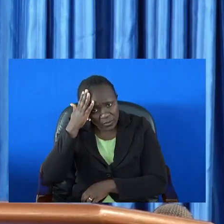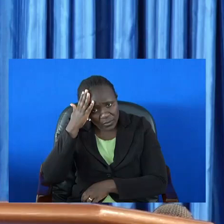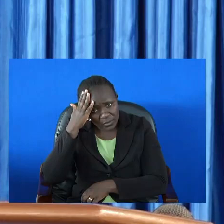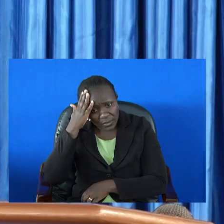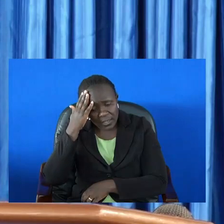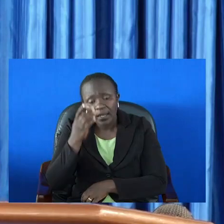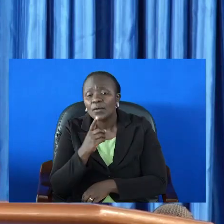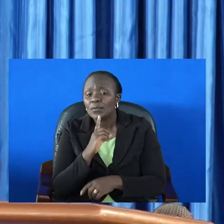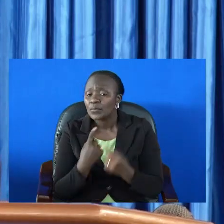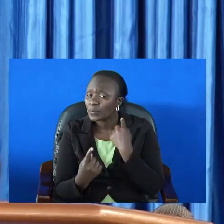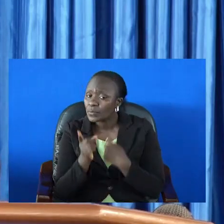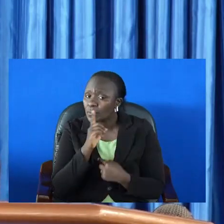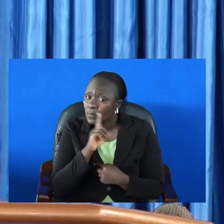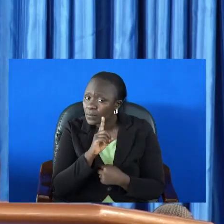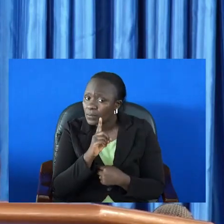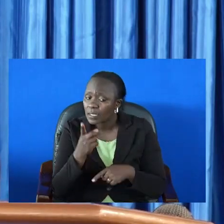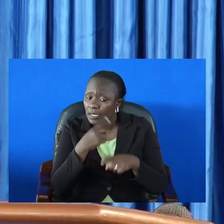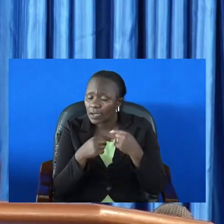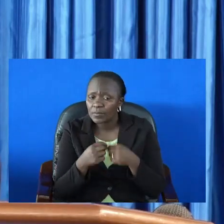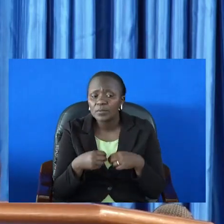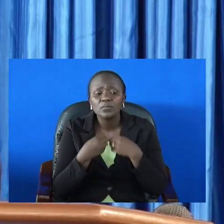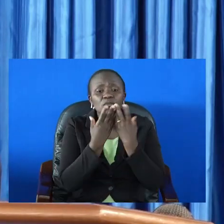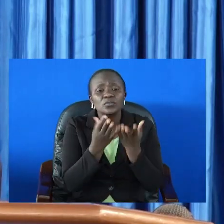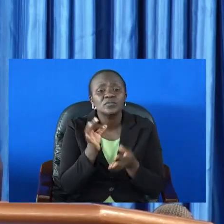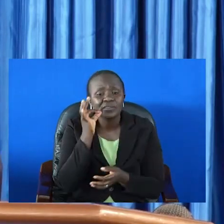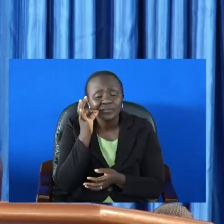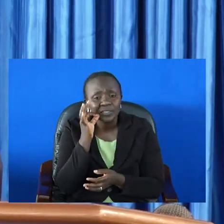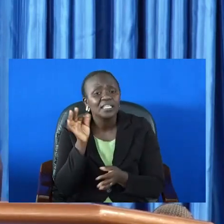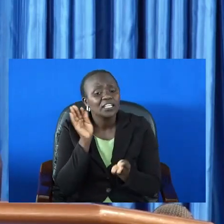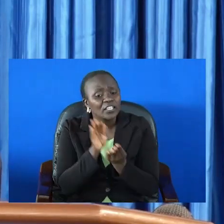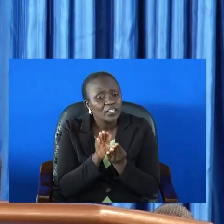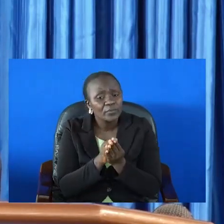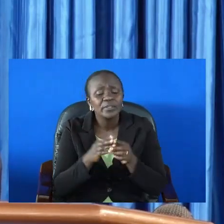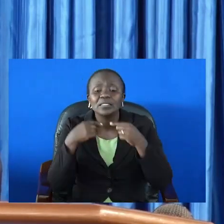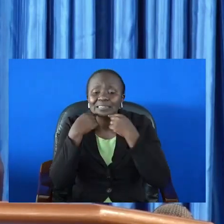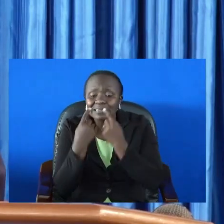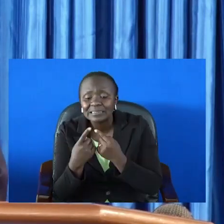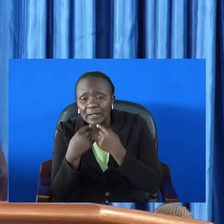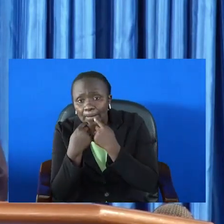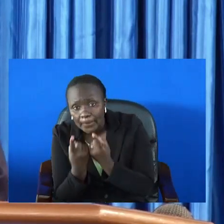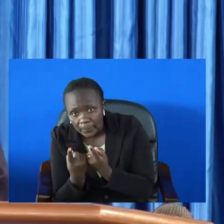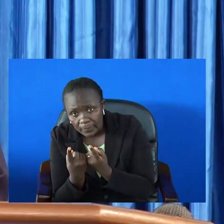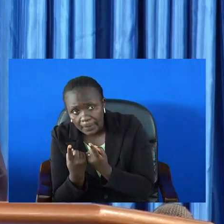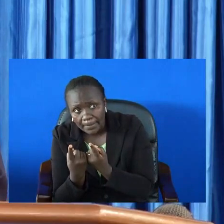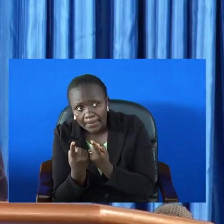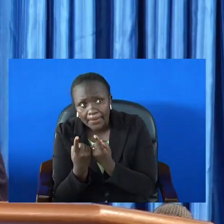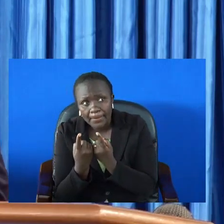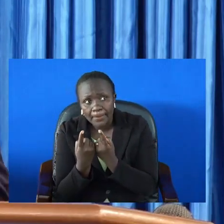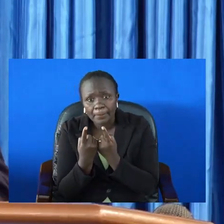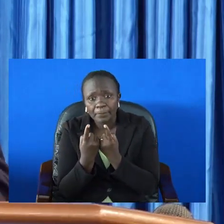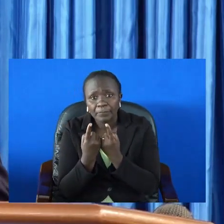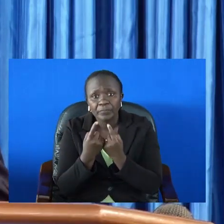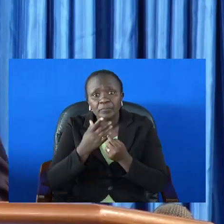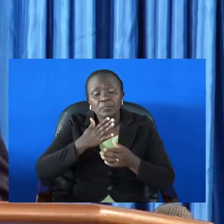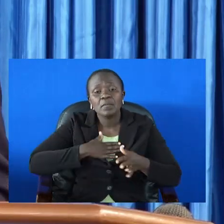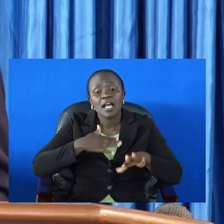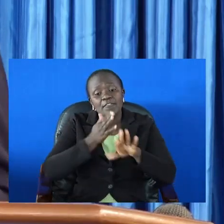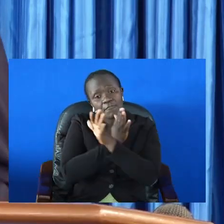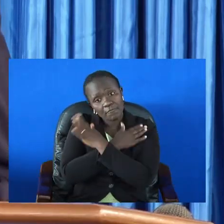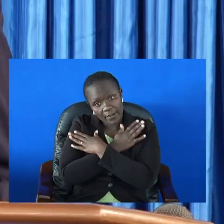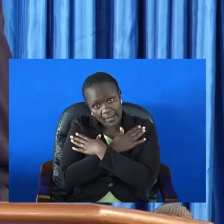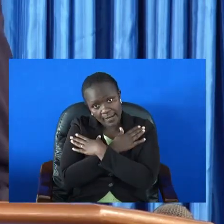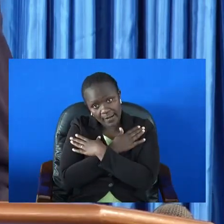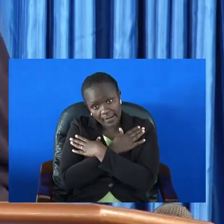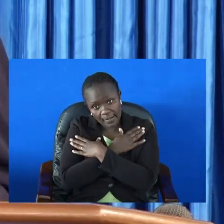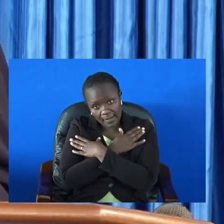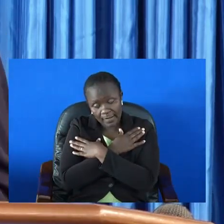coming, produce the fruit keeping with repentance. My friends, it